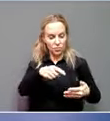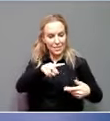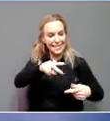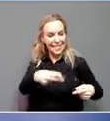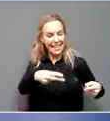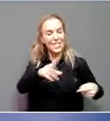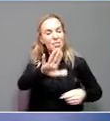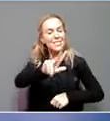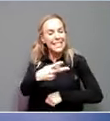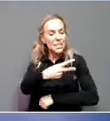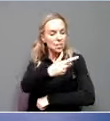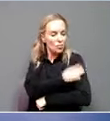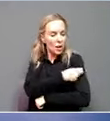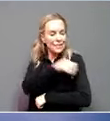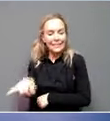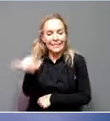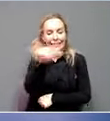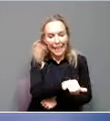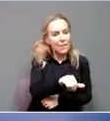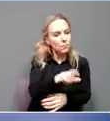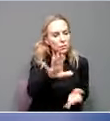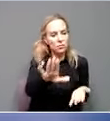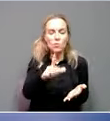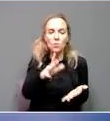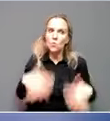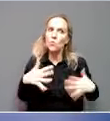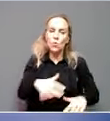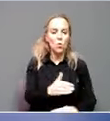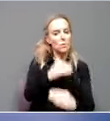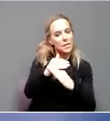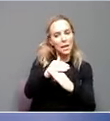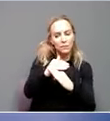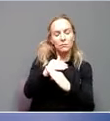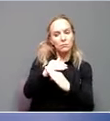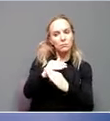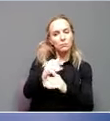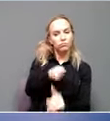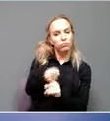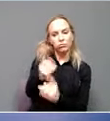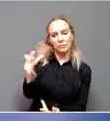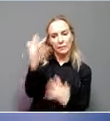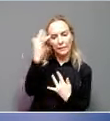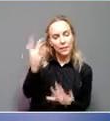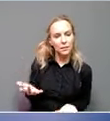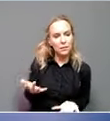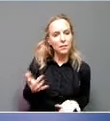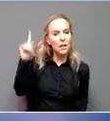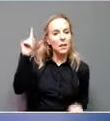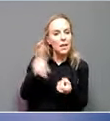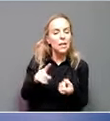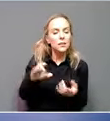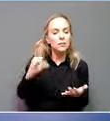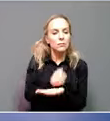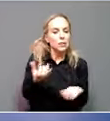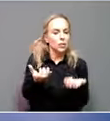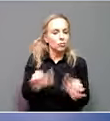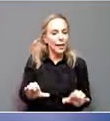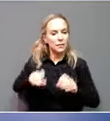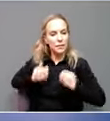are incredibly well protected against serious illness. You are, we believe, less likely to get and to spread